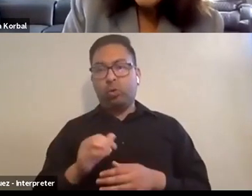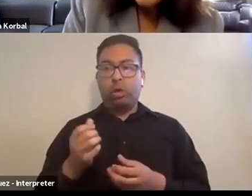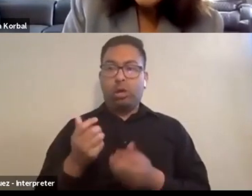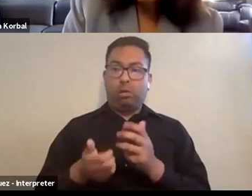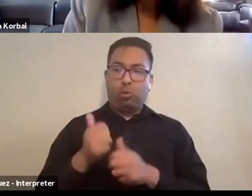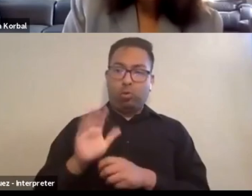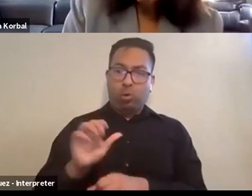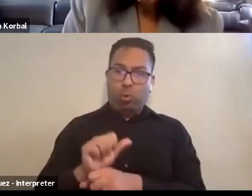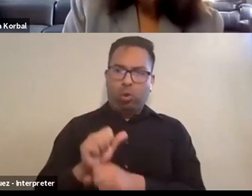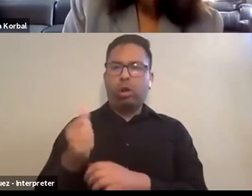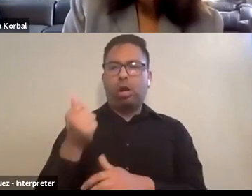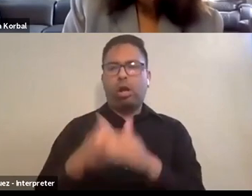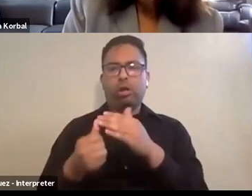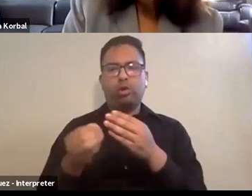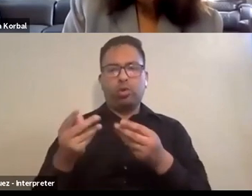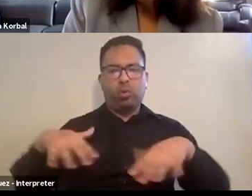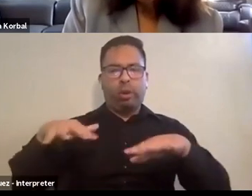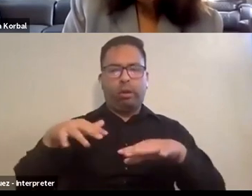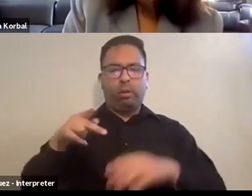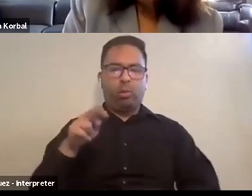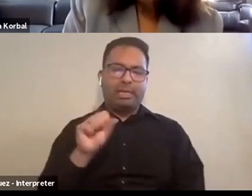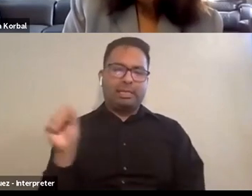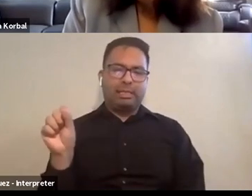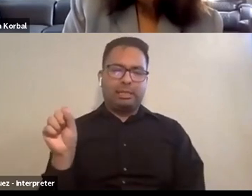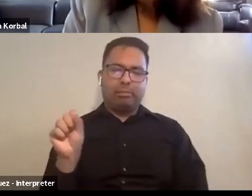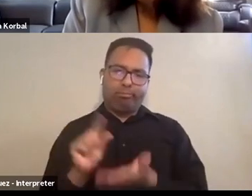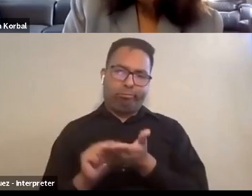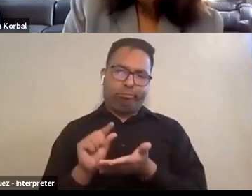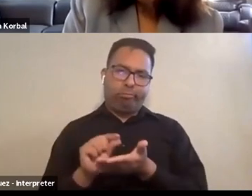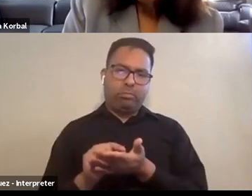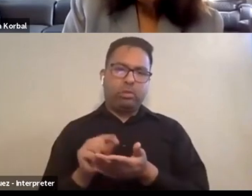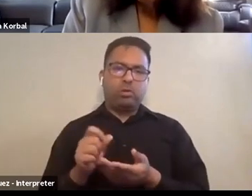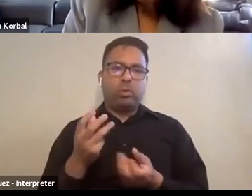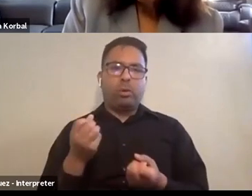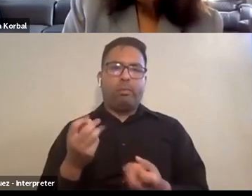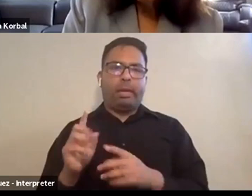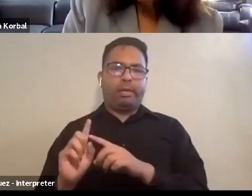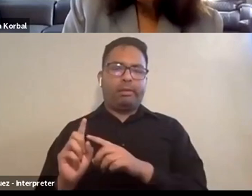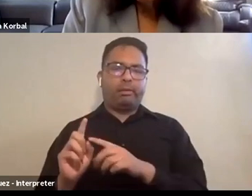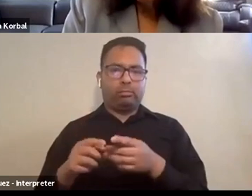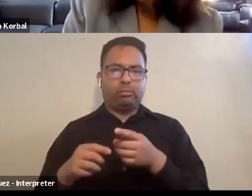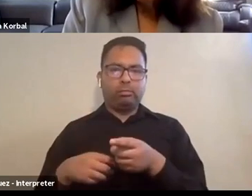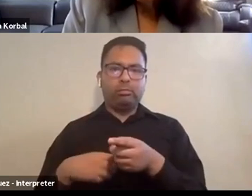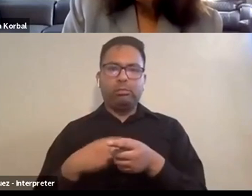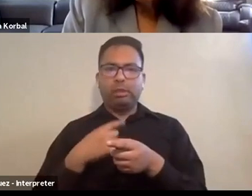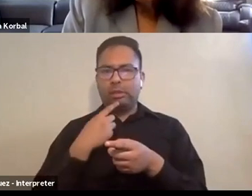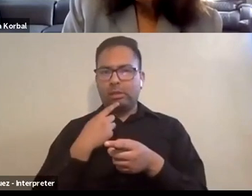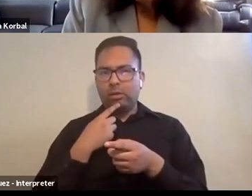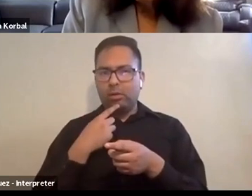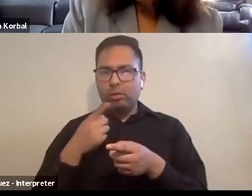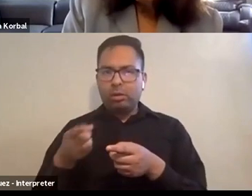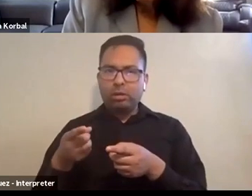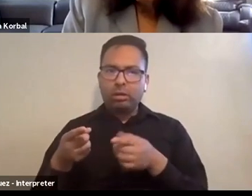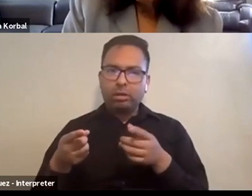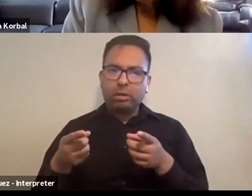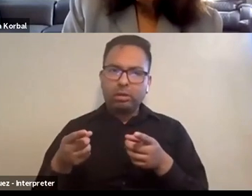press. Mm-hmm. So we do see it, you know, in various publications, you know, the Cuban Woman Now and the Sandinista's Daughter. So not